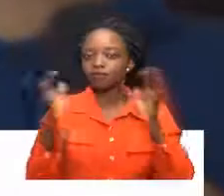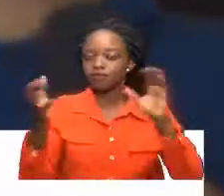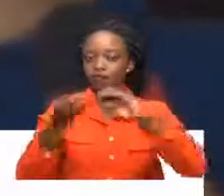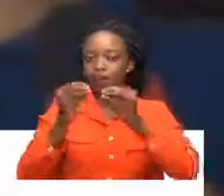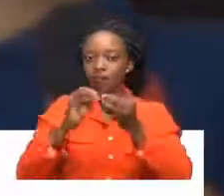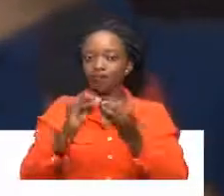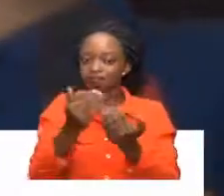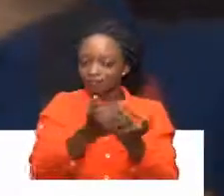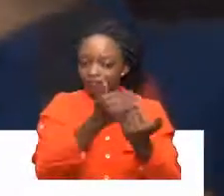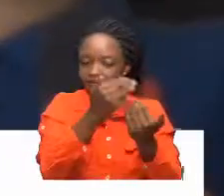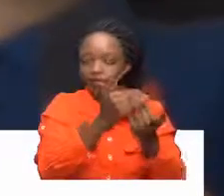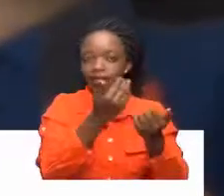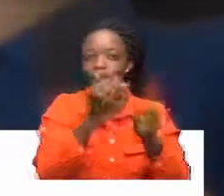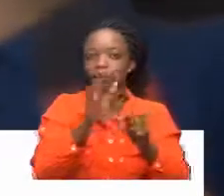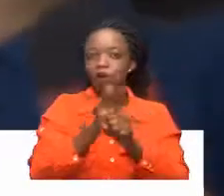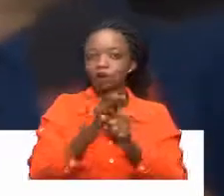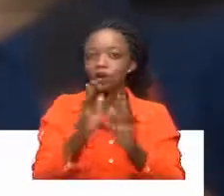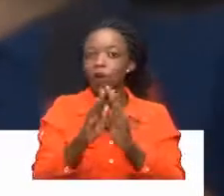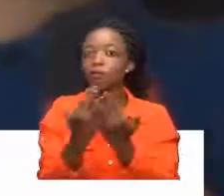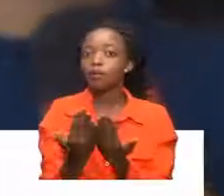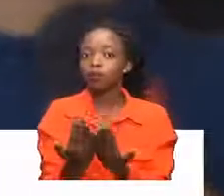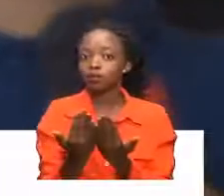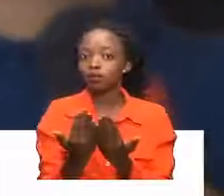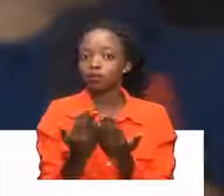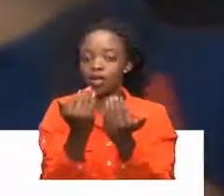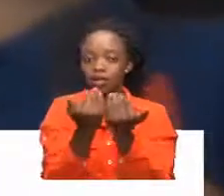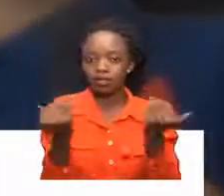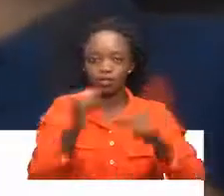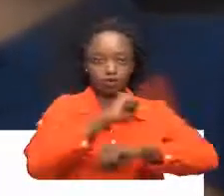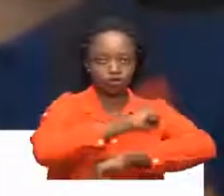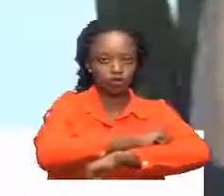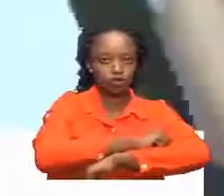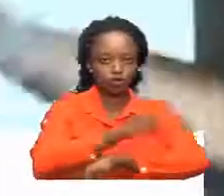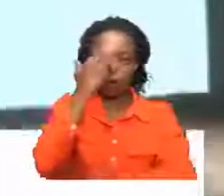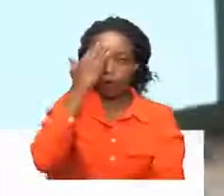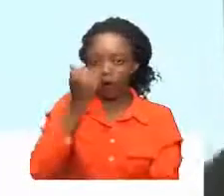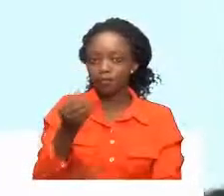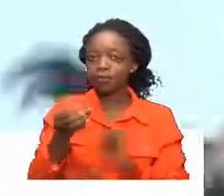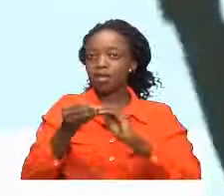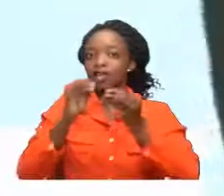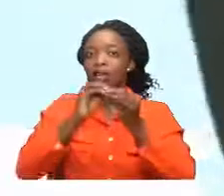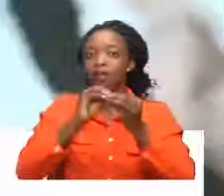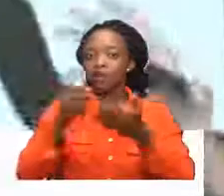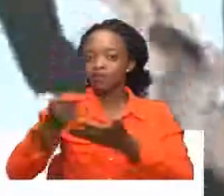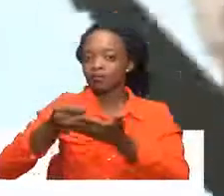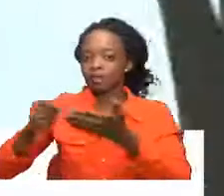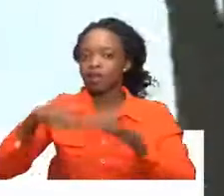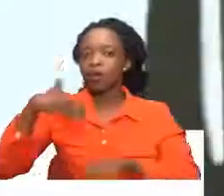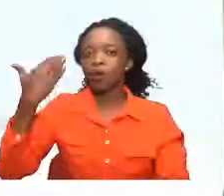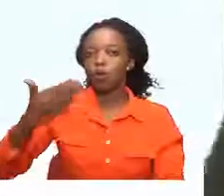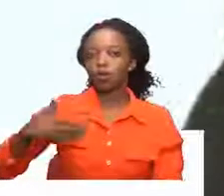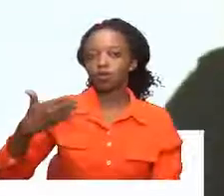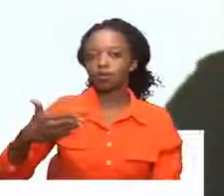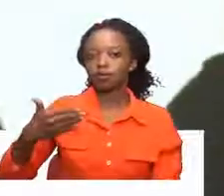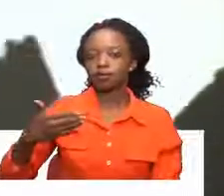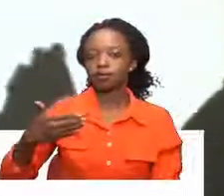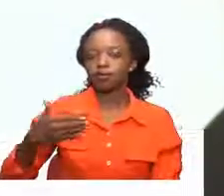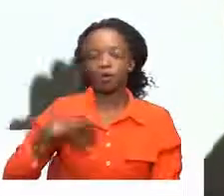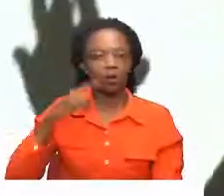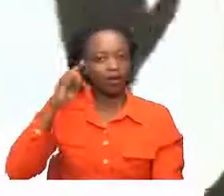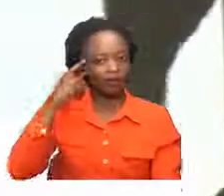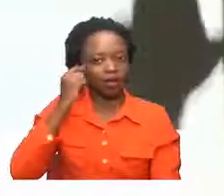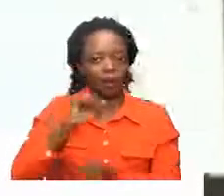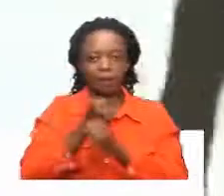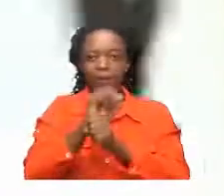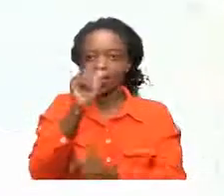carry a burden of textbooks and like a trillion of textbooks to school just because they do a number of subjects every day. So we are thinking of creating an